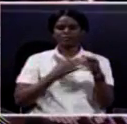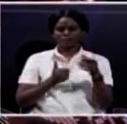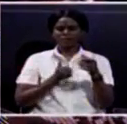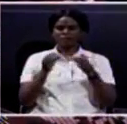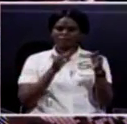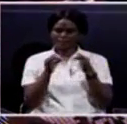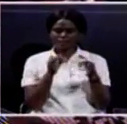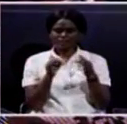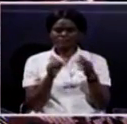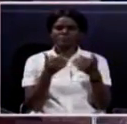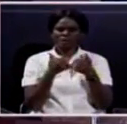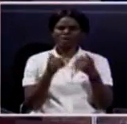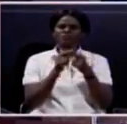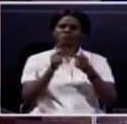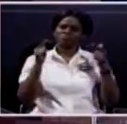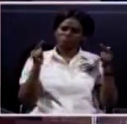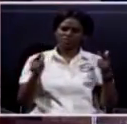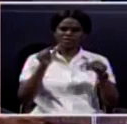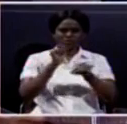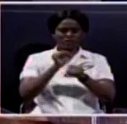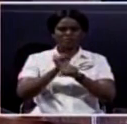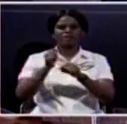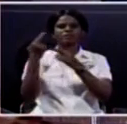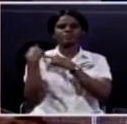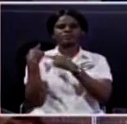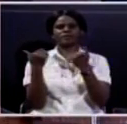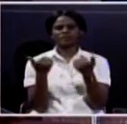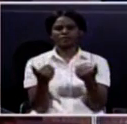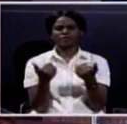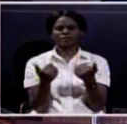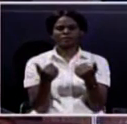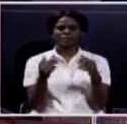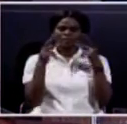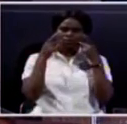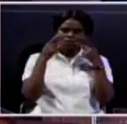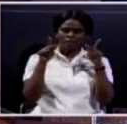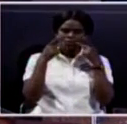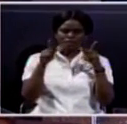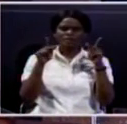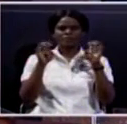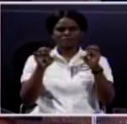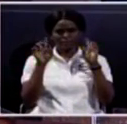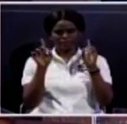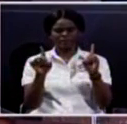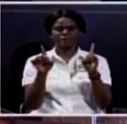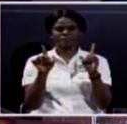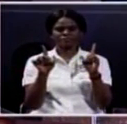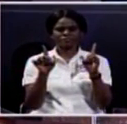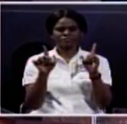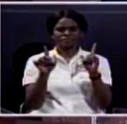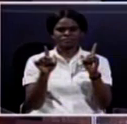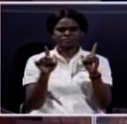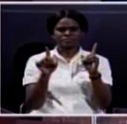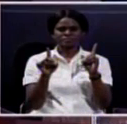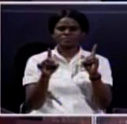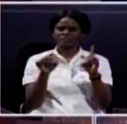school is. You've got a huge task to perform, because for now it looks public education is on